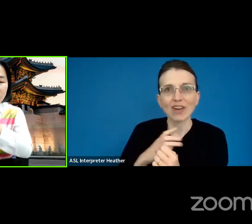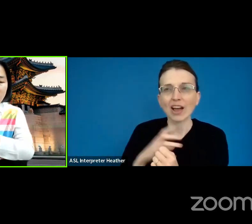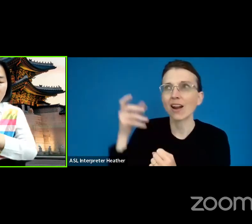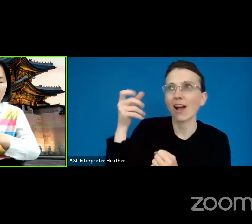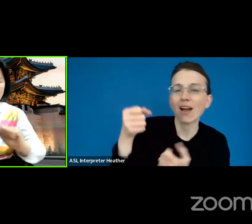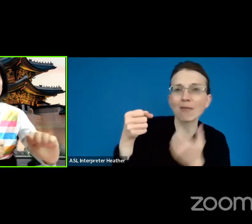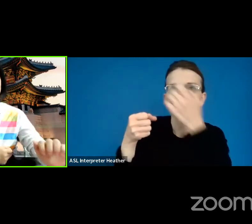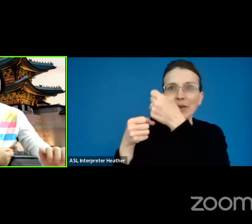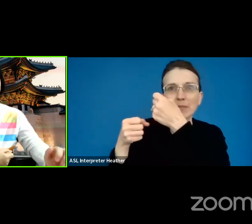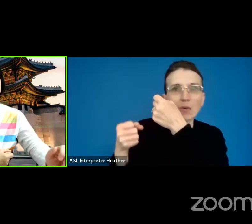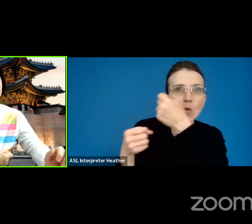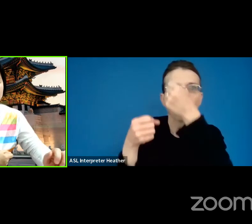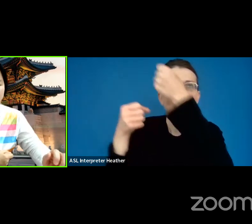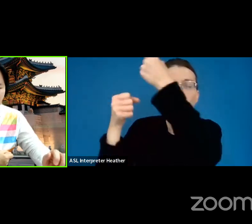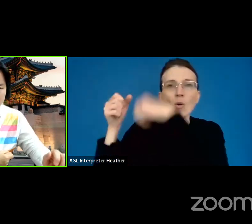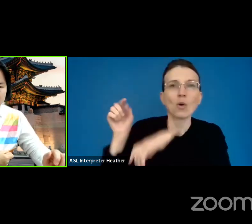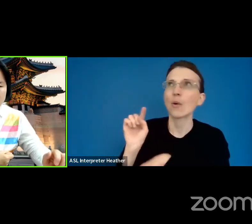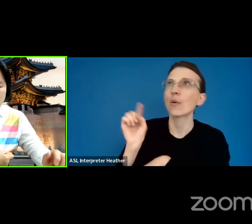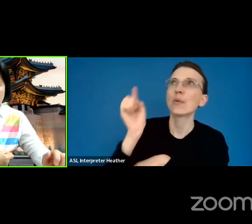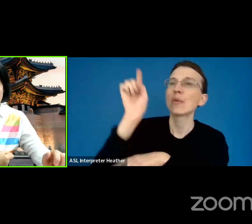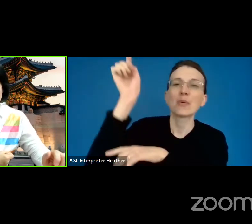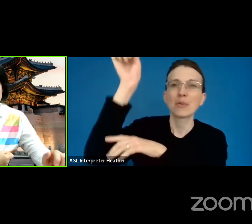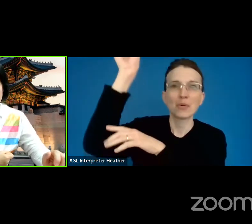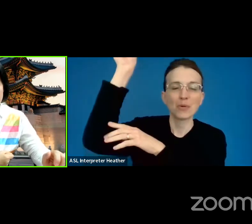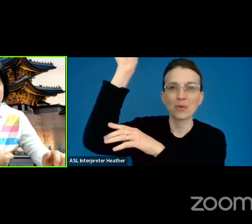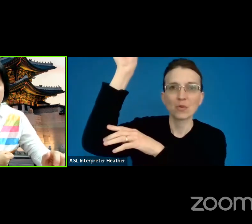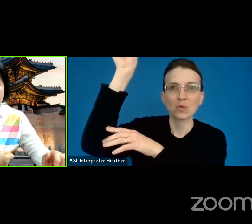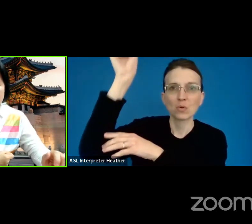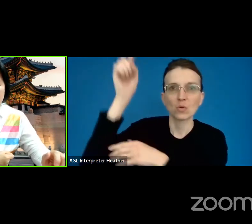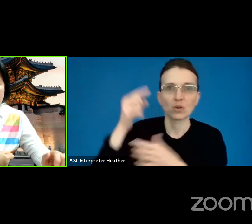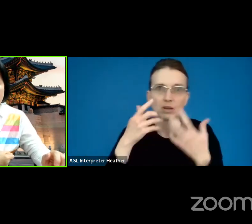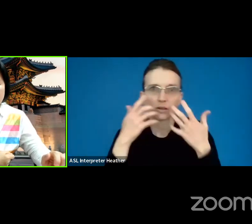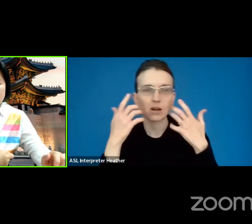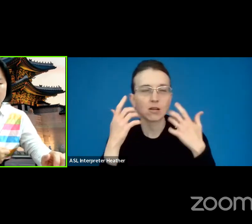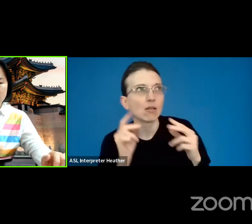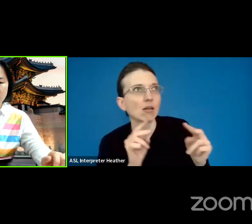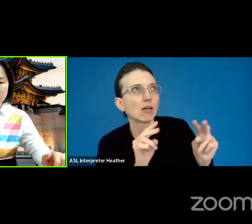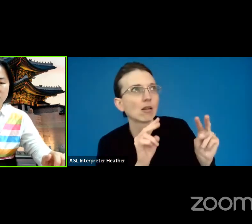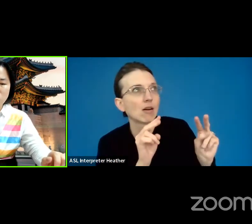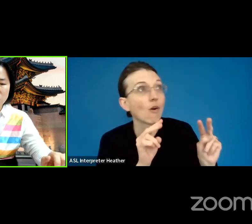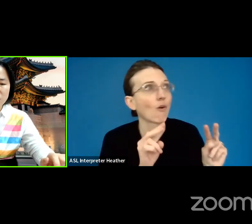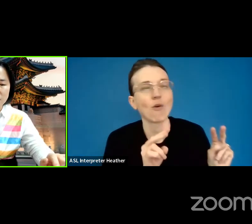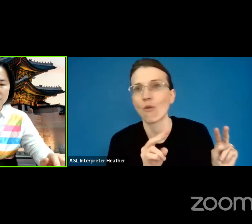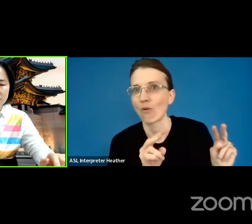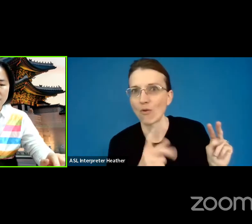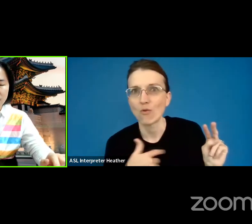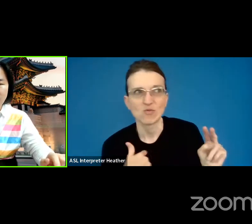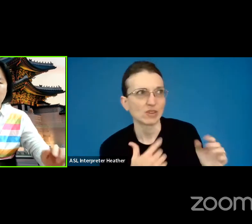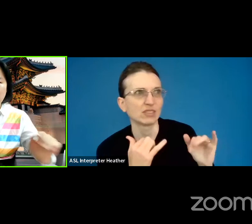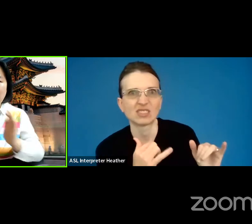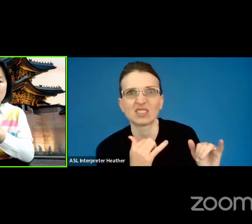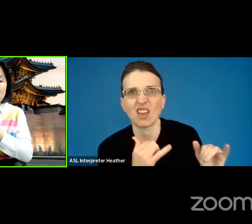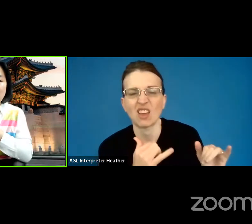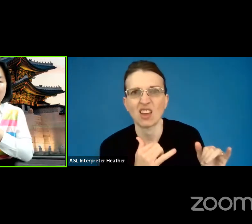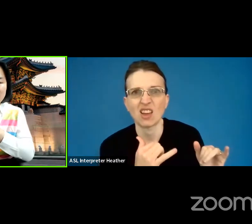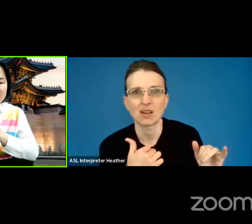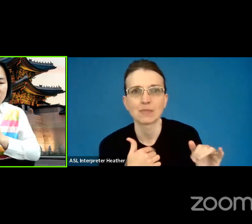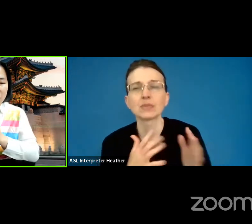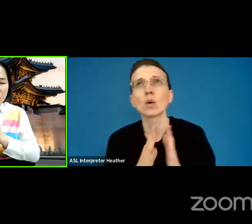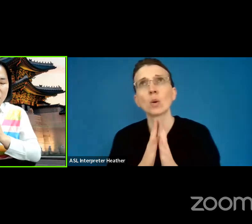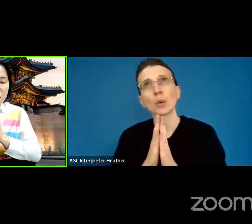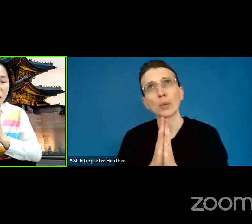sky. When the tiger saw this, he mimicked the children and prayed to